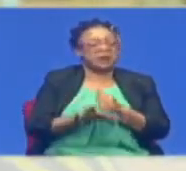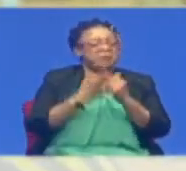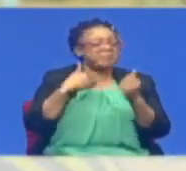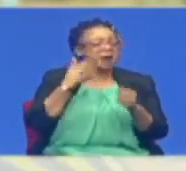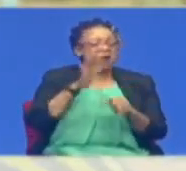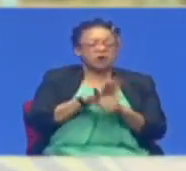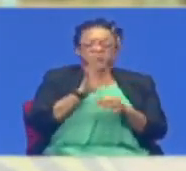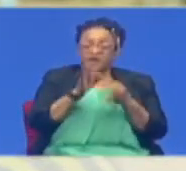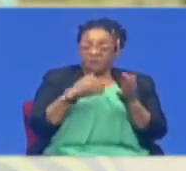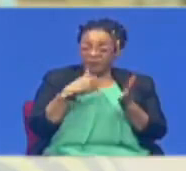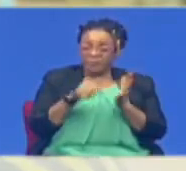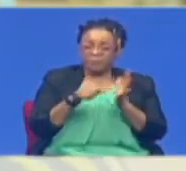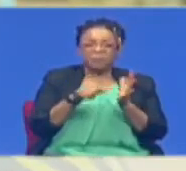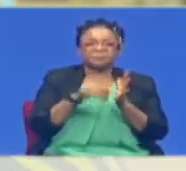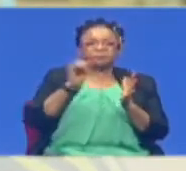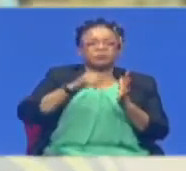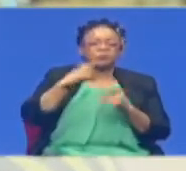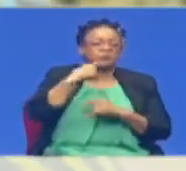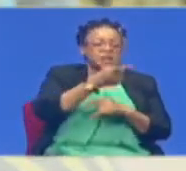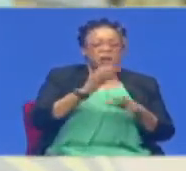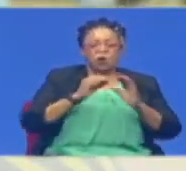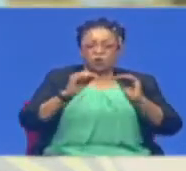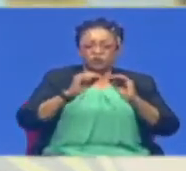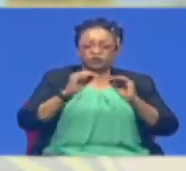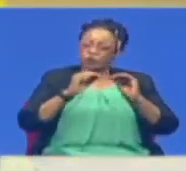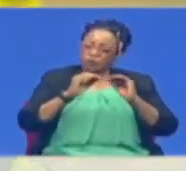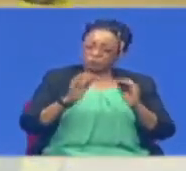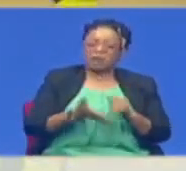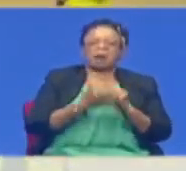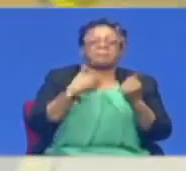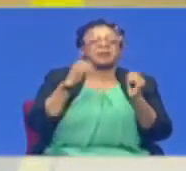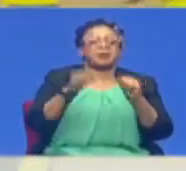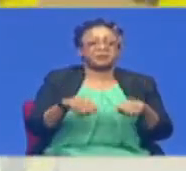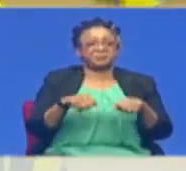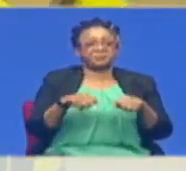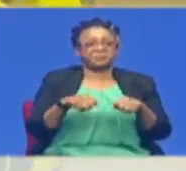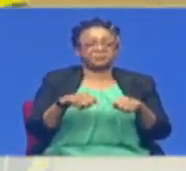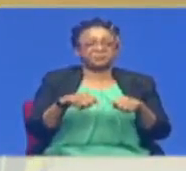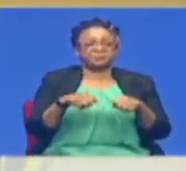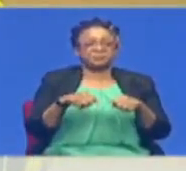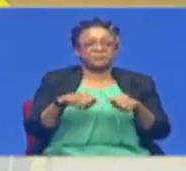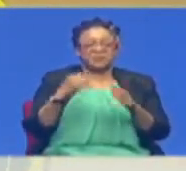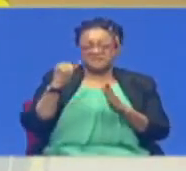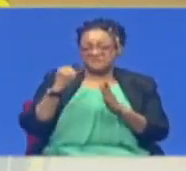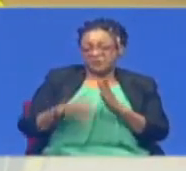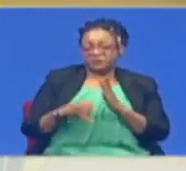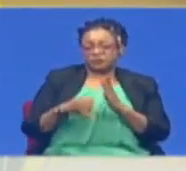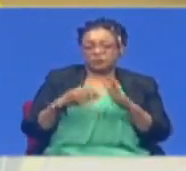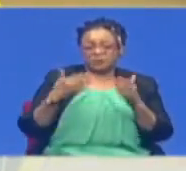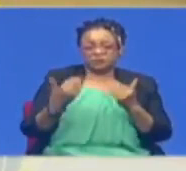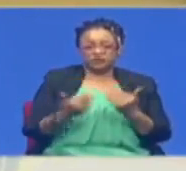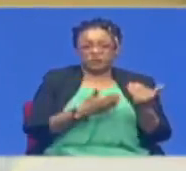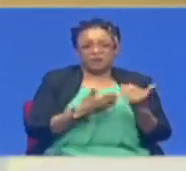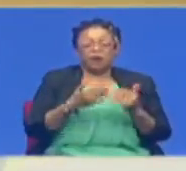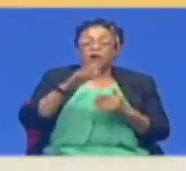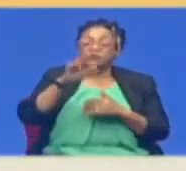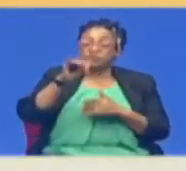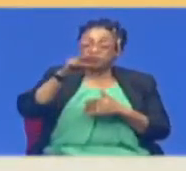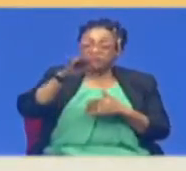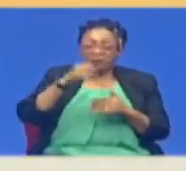na shida naweza ambia coach. Coach pia anaweza nisaidia. The last child in a family of three siblings, Yusuf, has big